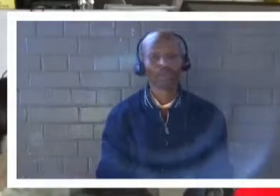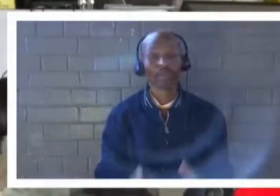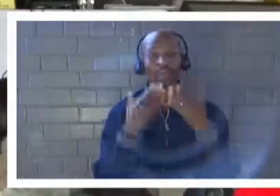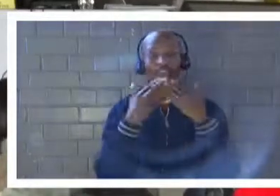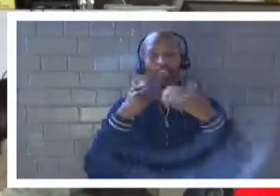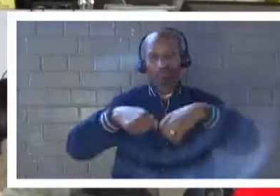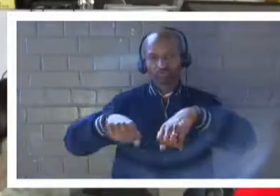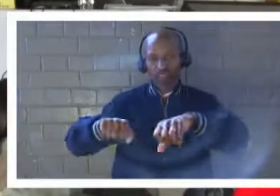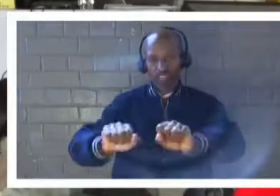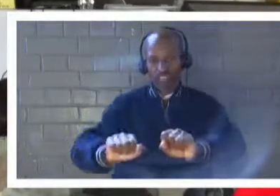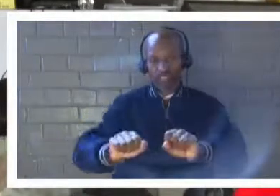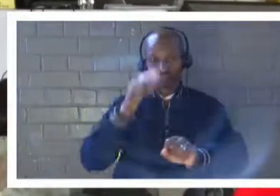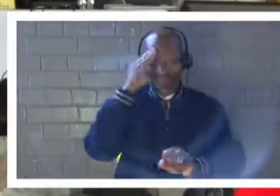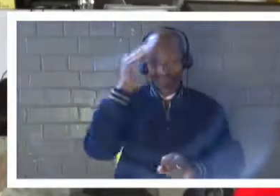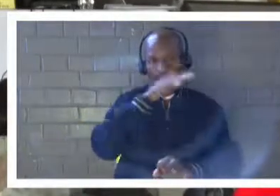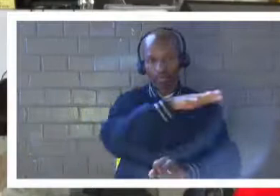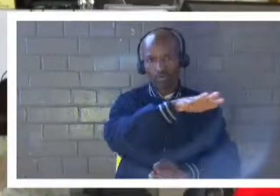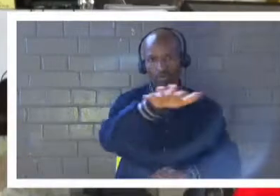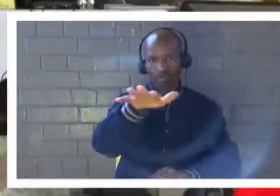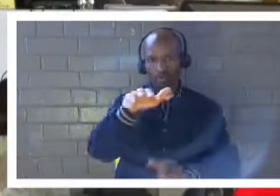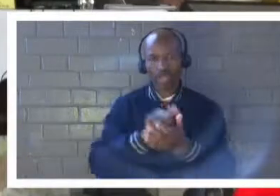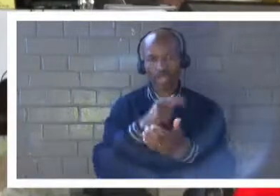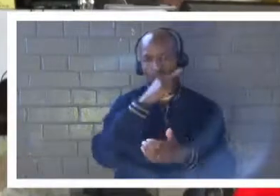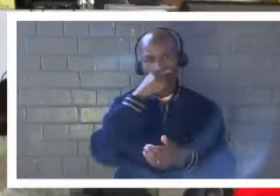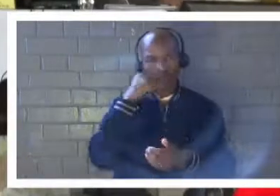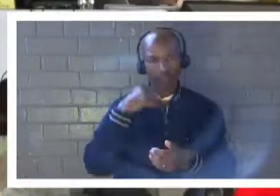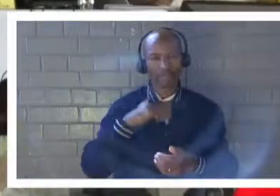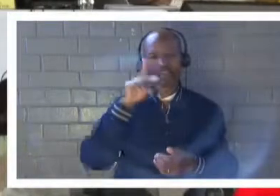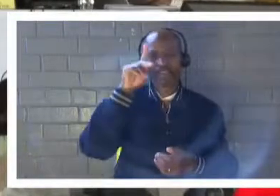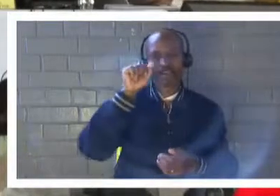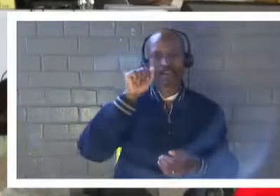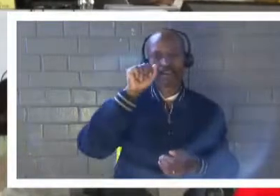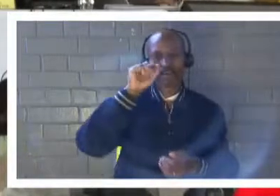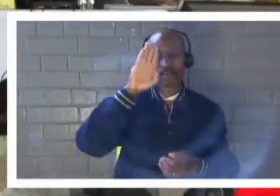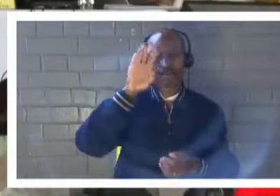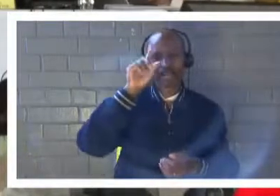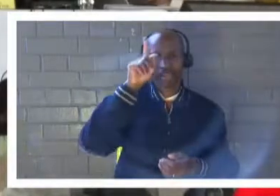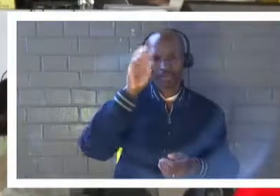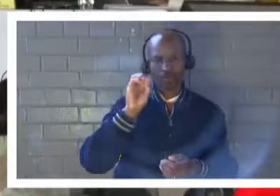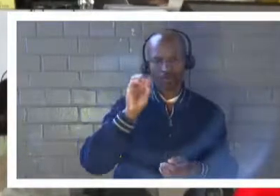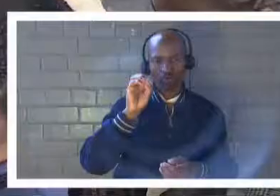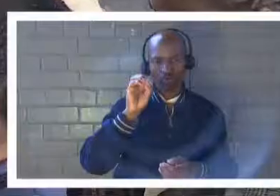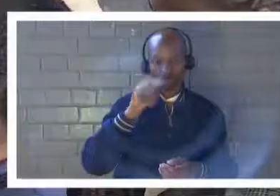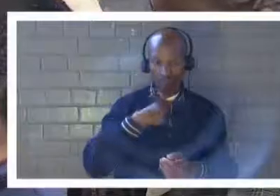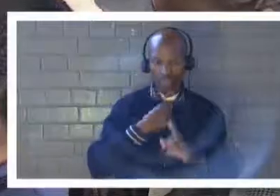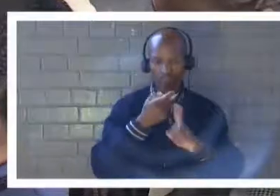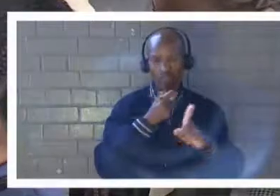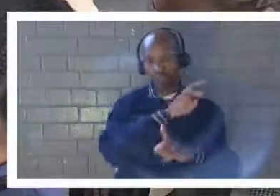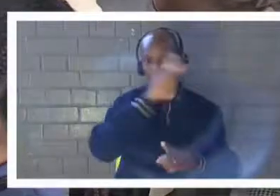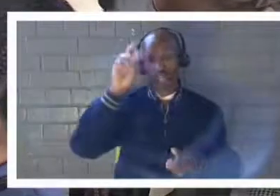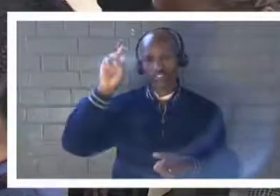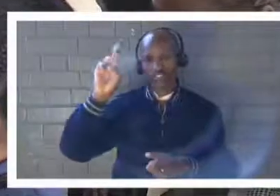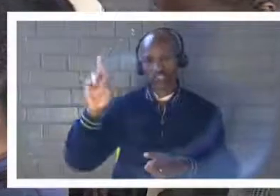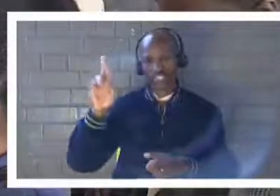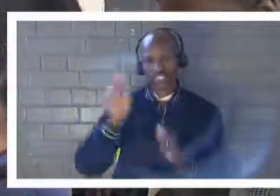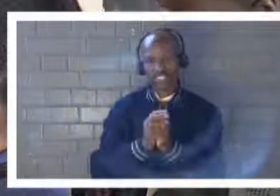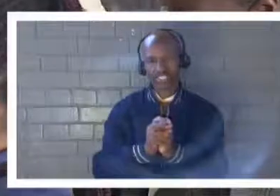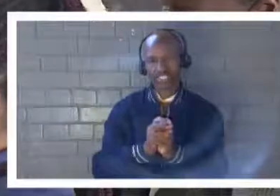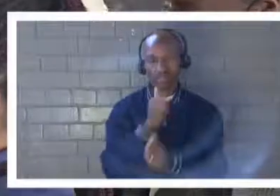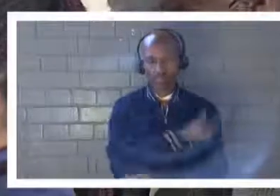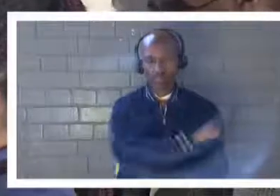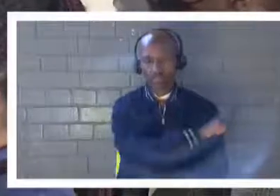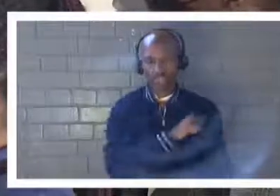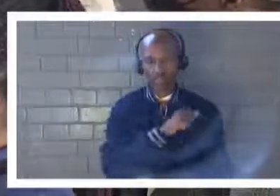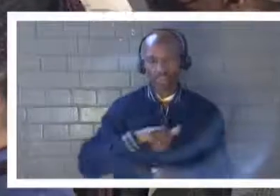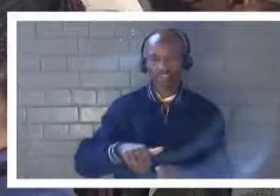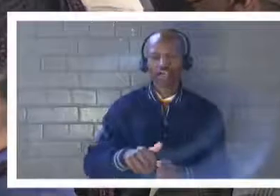Thank you, Chairperson. Greeting to everybody. My name is Kavelo Mudisani. I am from the West End, Sterkfontein Hospital. I'm